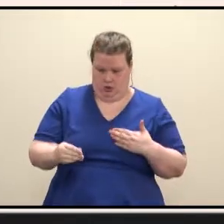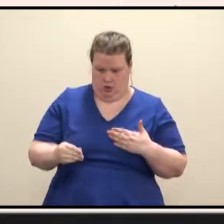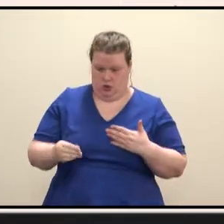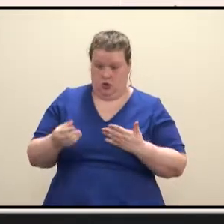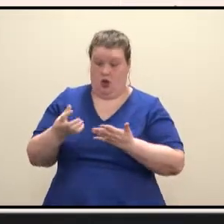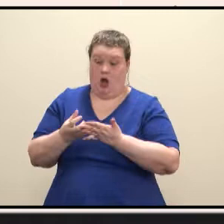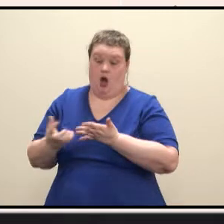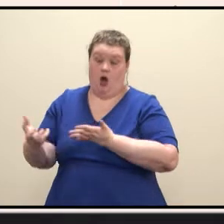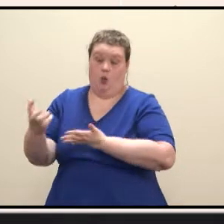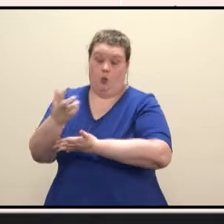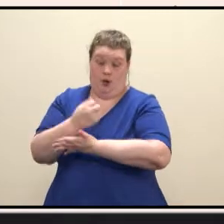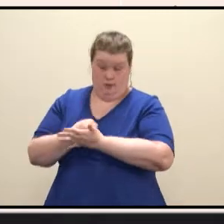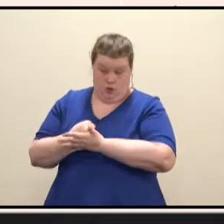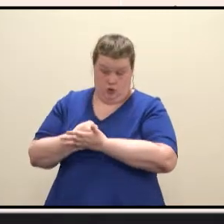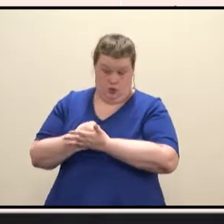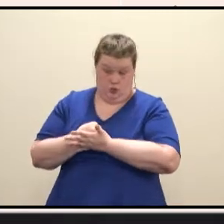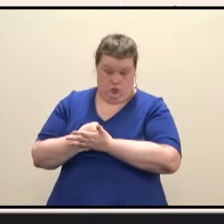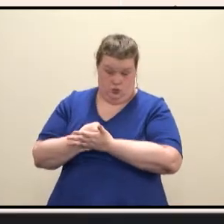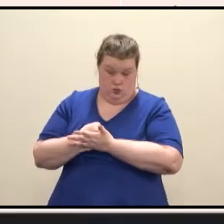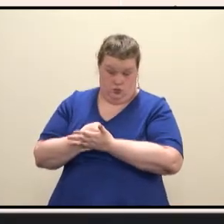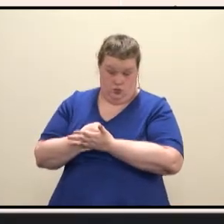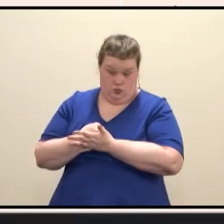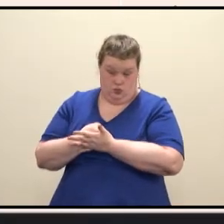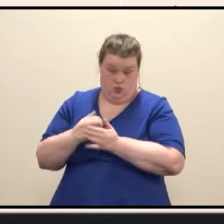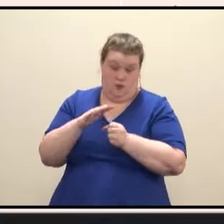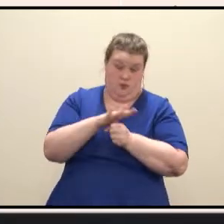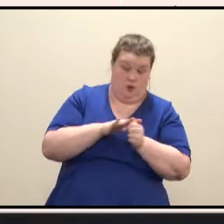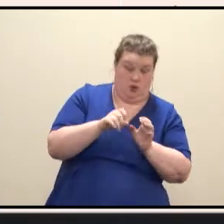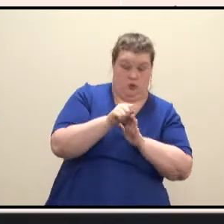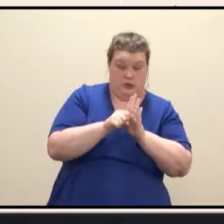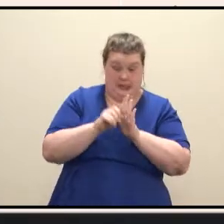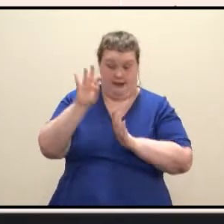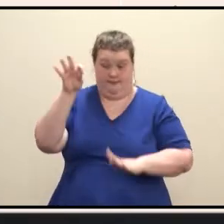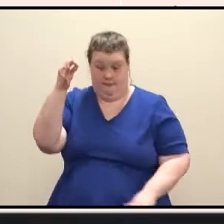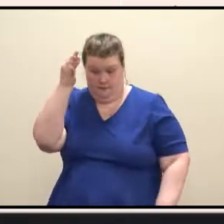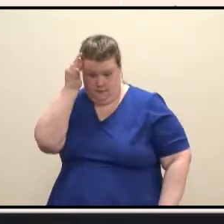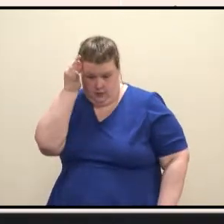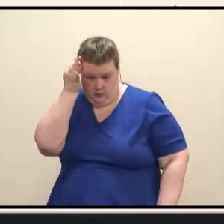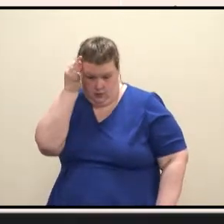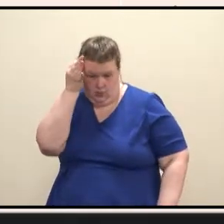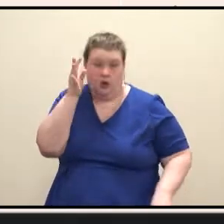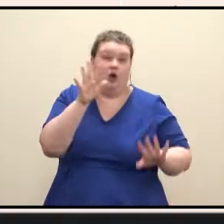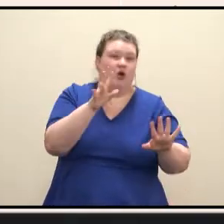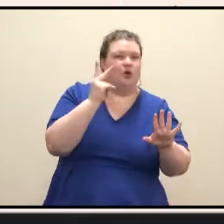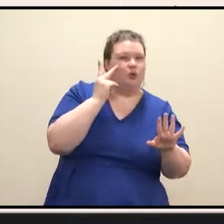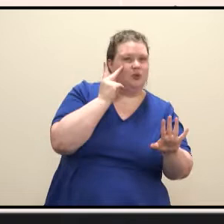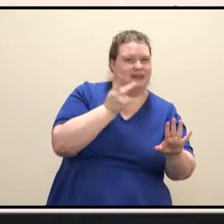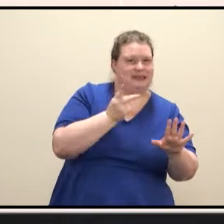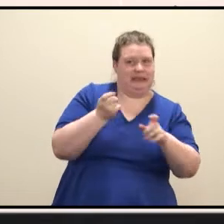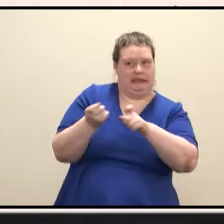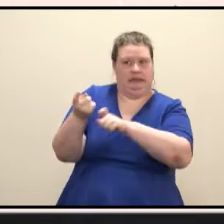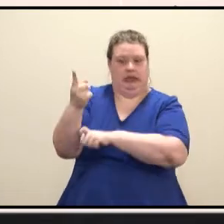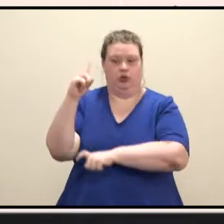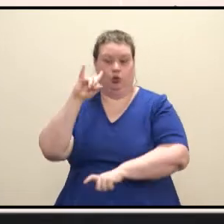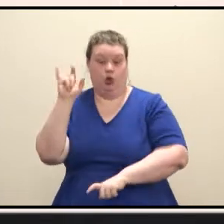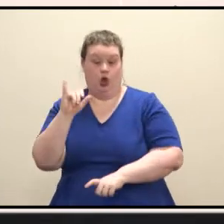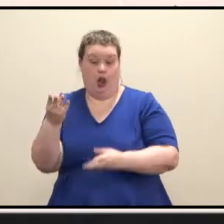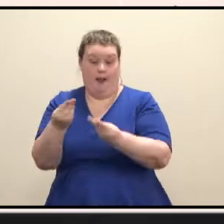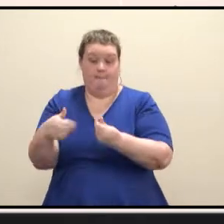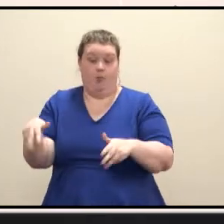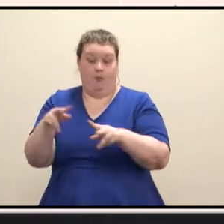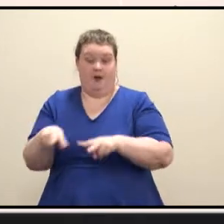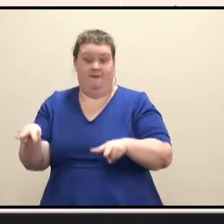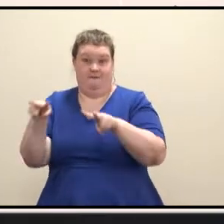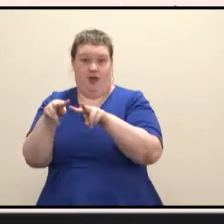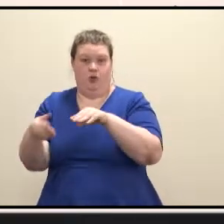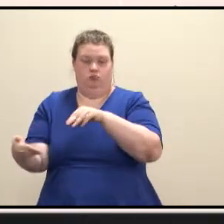and you'll see the difference here when we get into what next year's going to look like because of those property values going up. You'll see